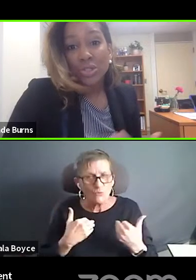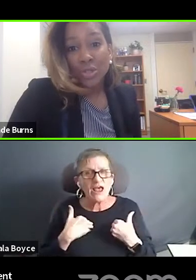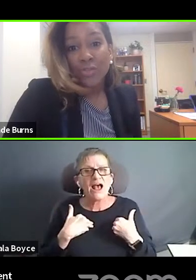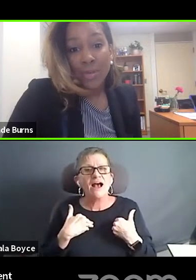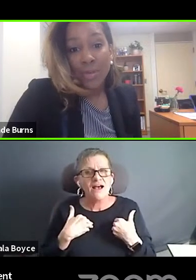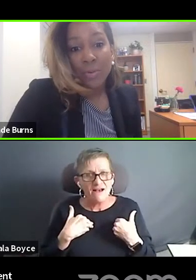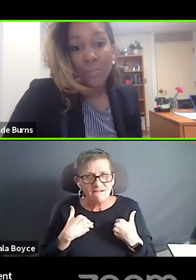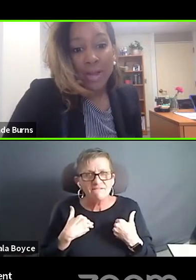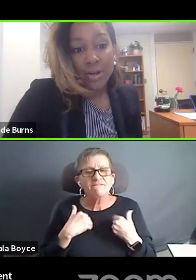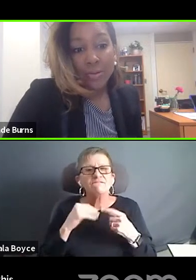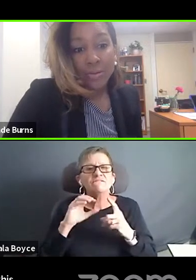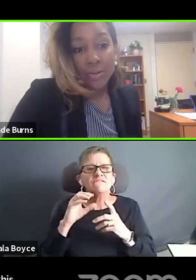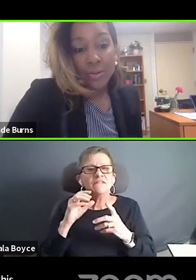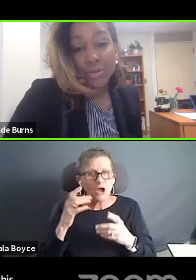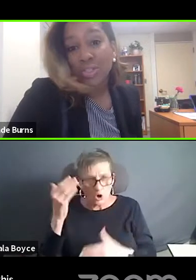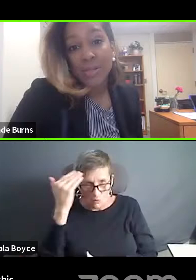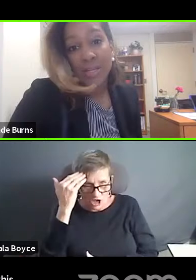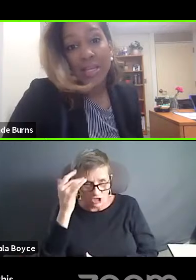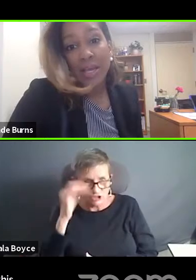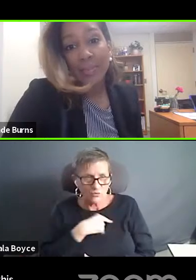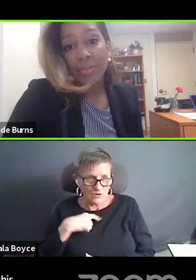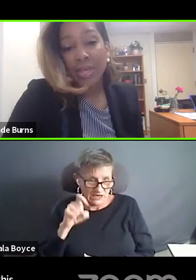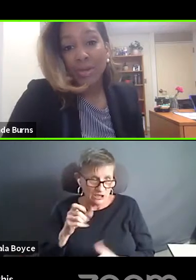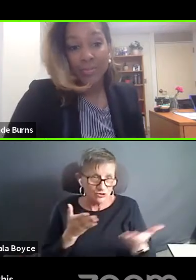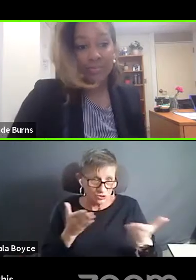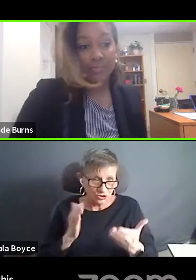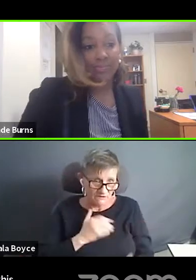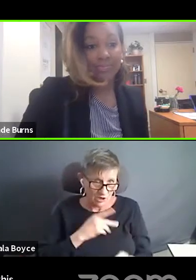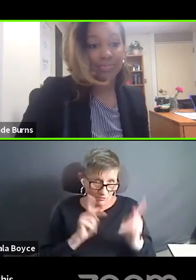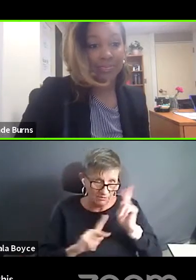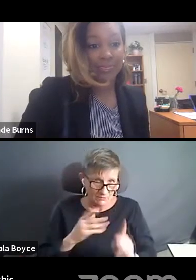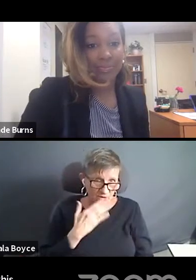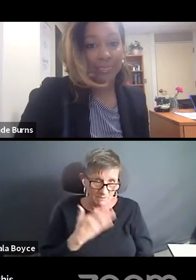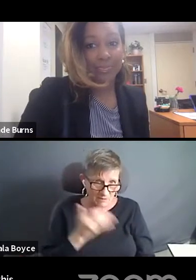that we need to serve our people better. So it's just something to think about. Thank you.